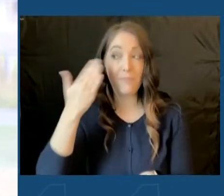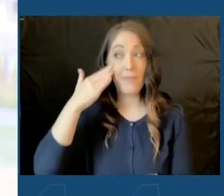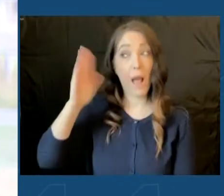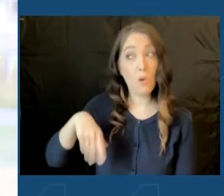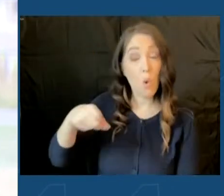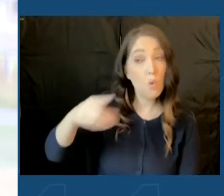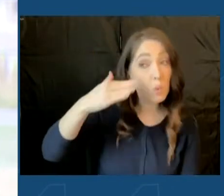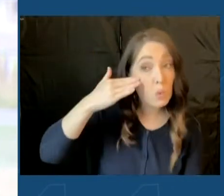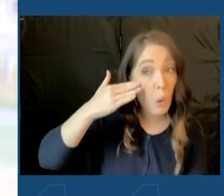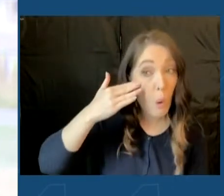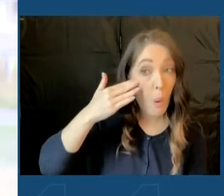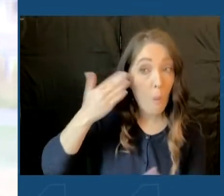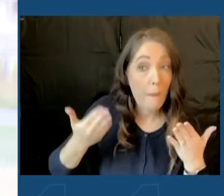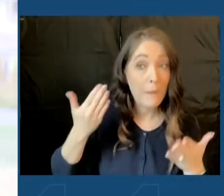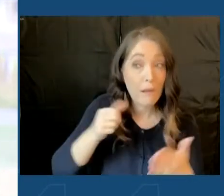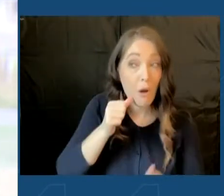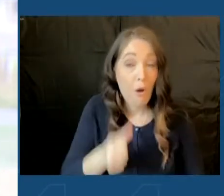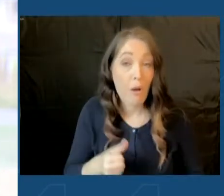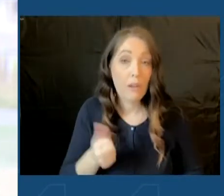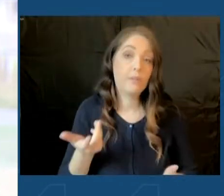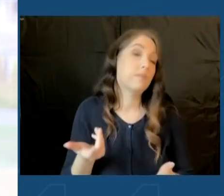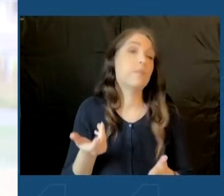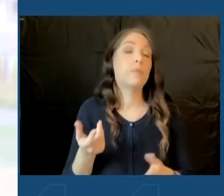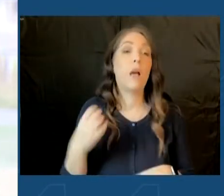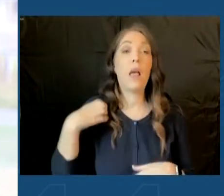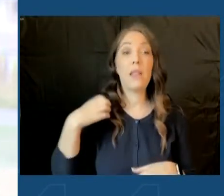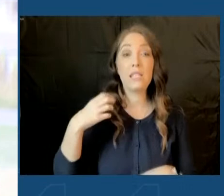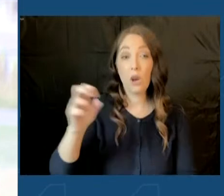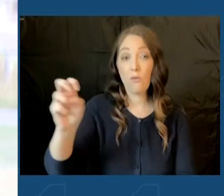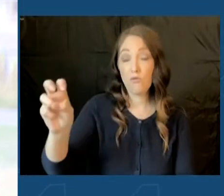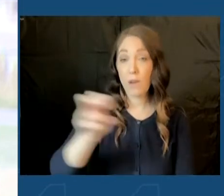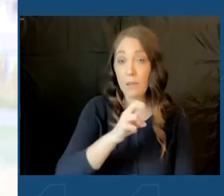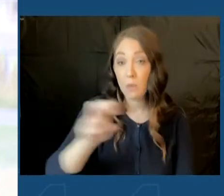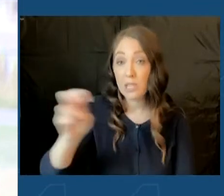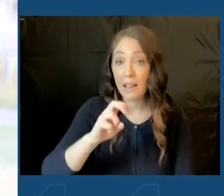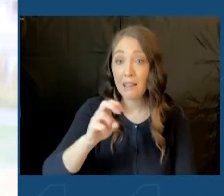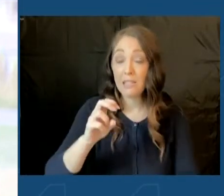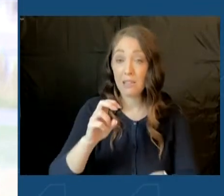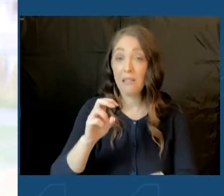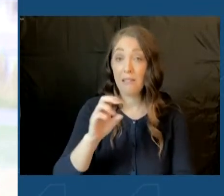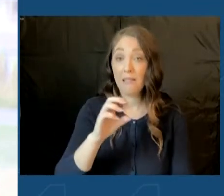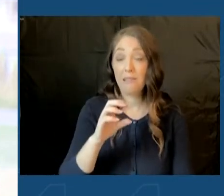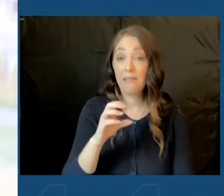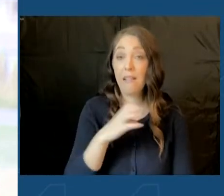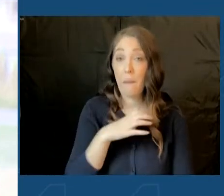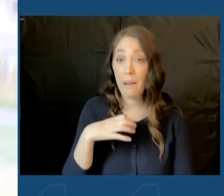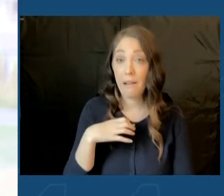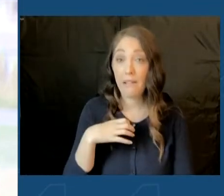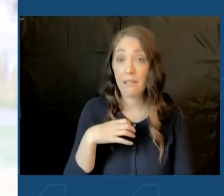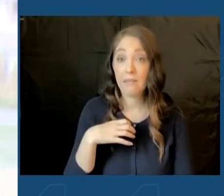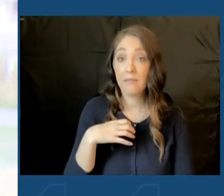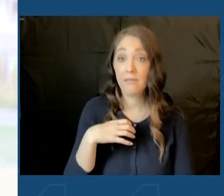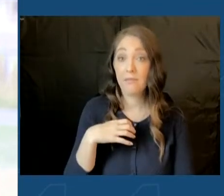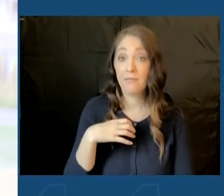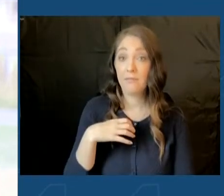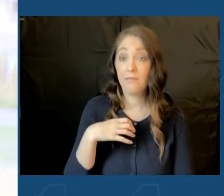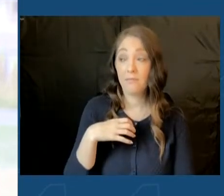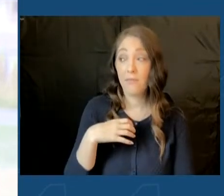because I hear about it all over the state, to have the chair of the Transportation Committee, one of our own. That is